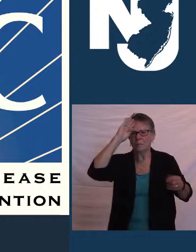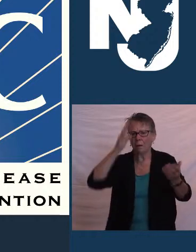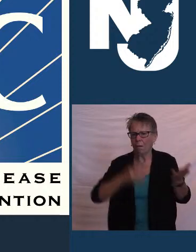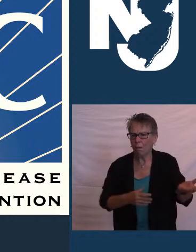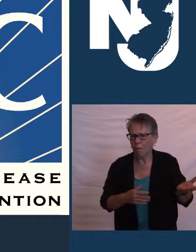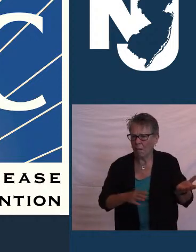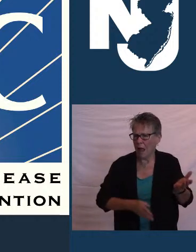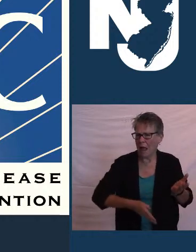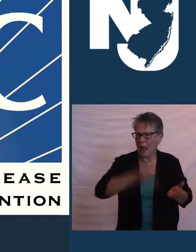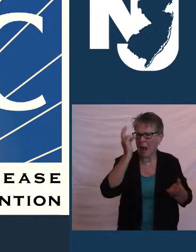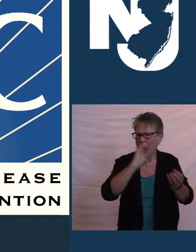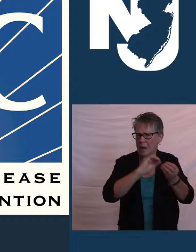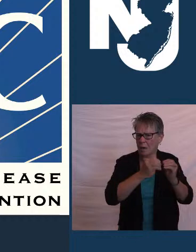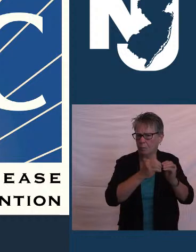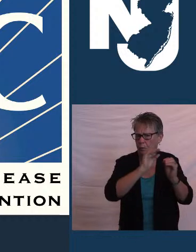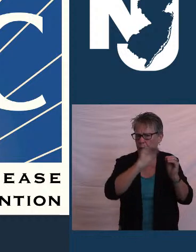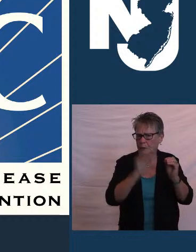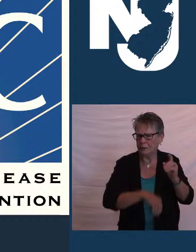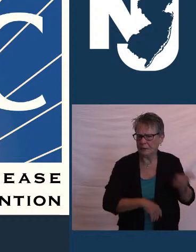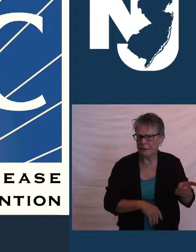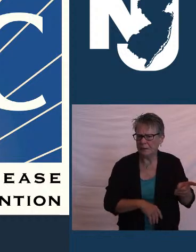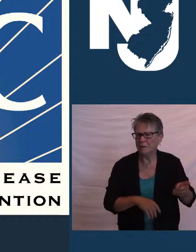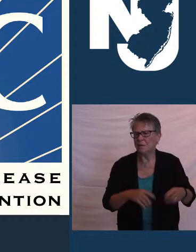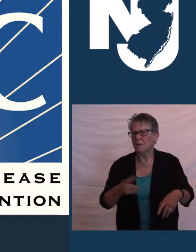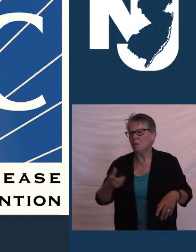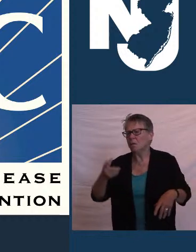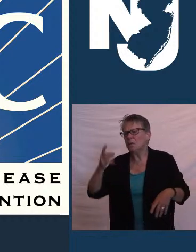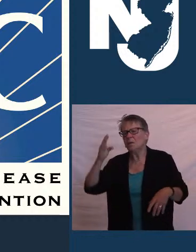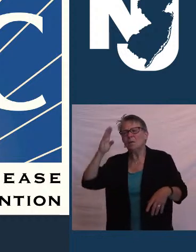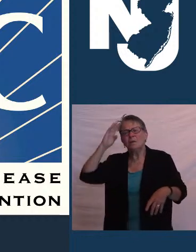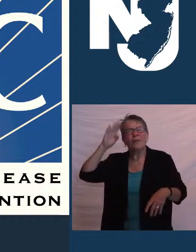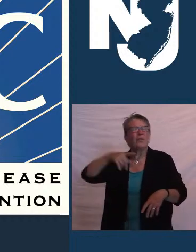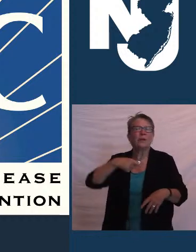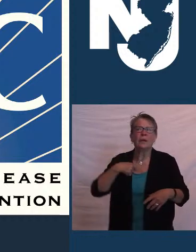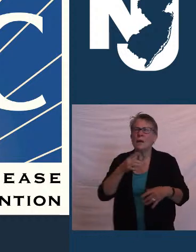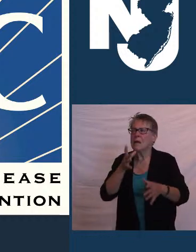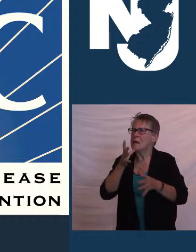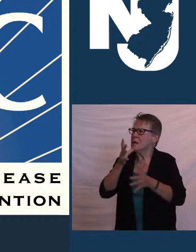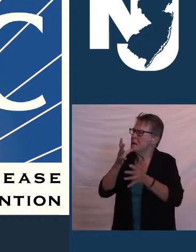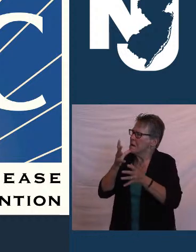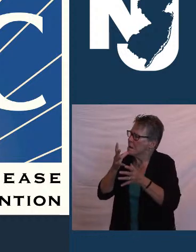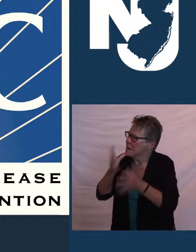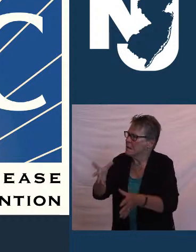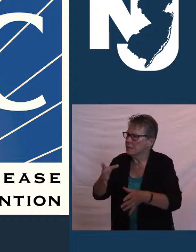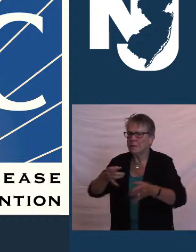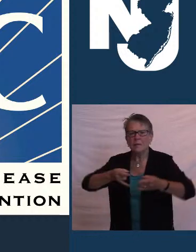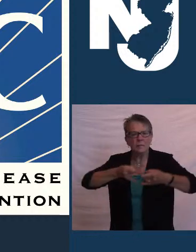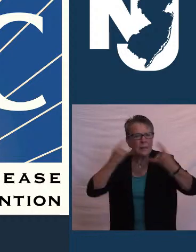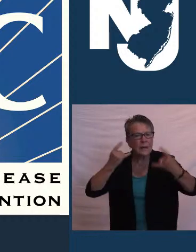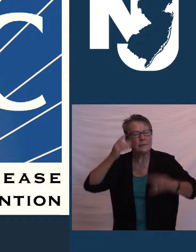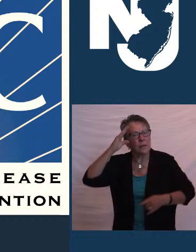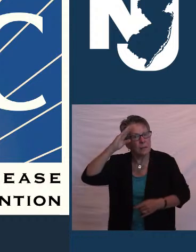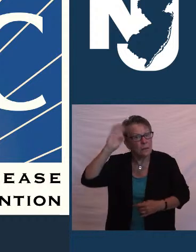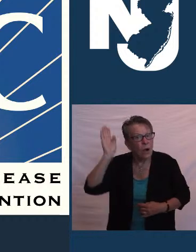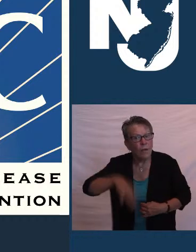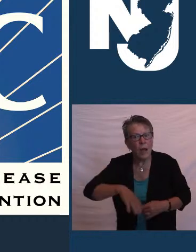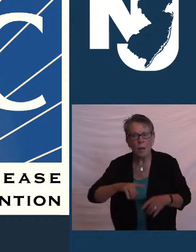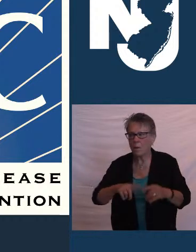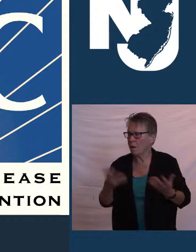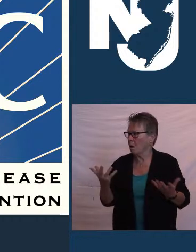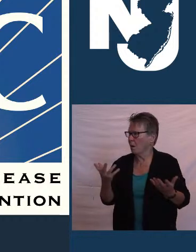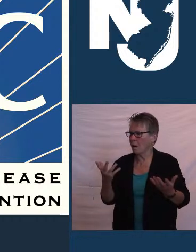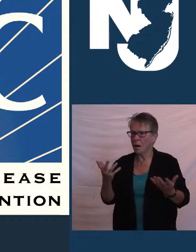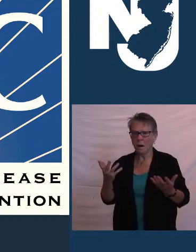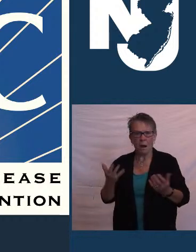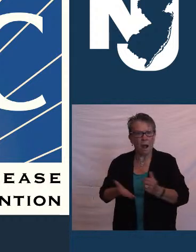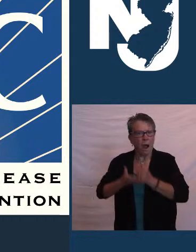any joy in requiring universal masking in our schools, and that these requirements are not permanent. But these data prove